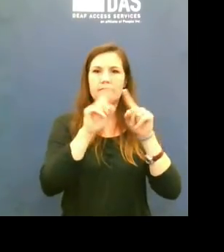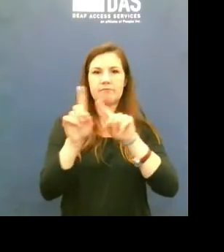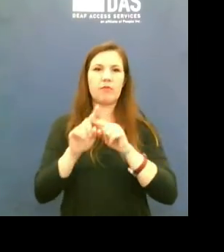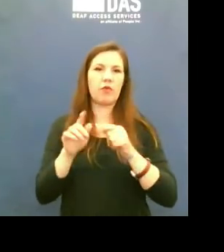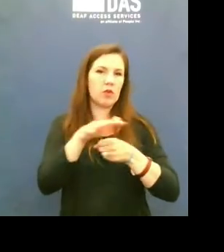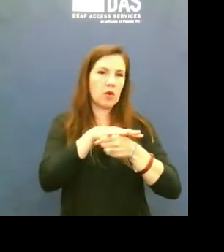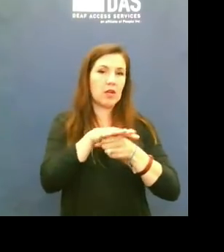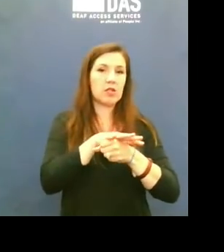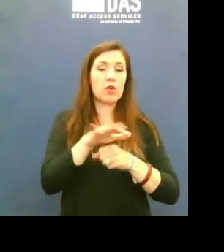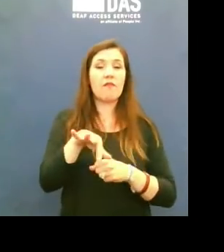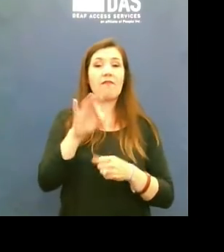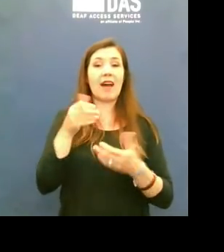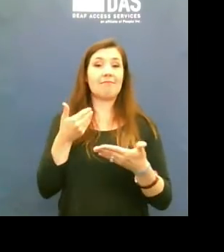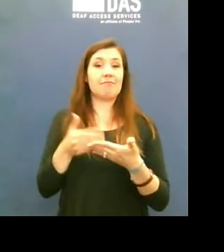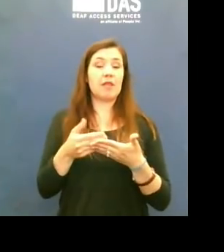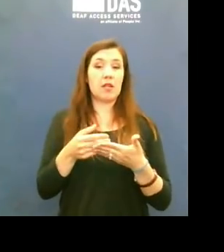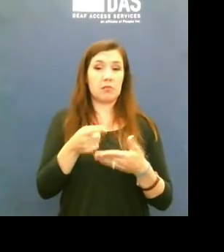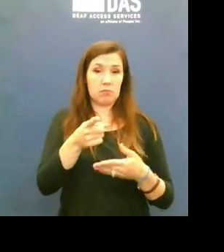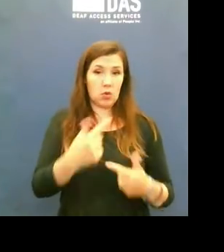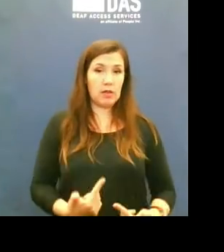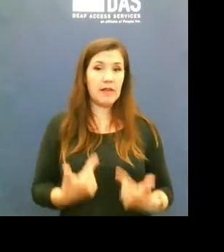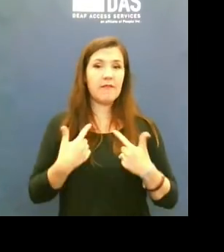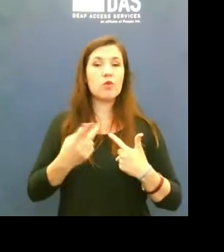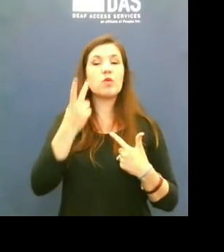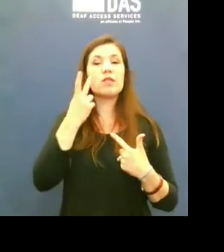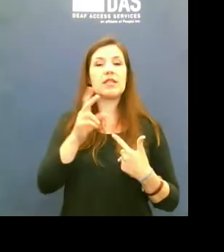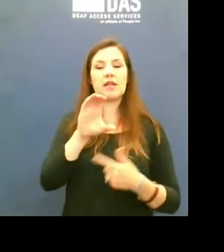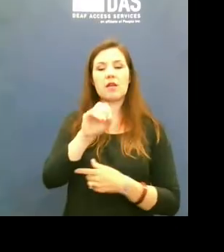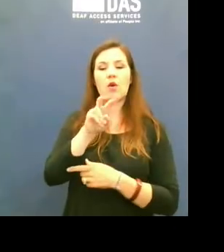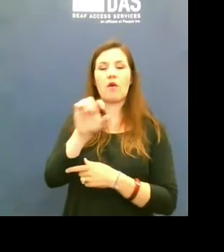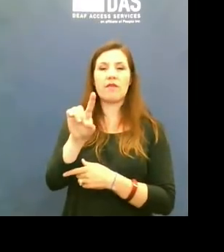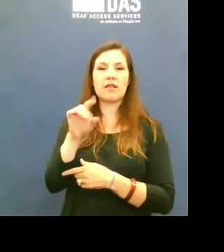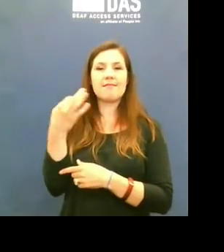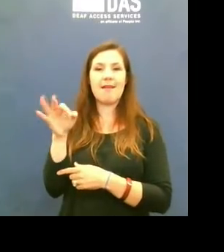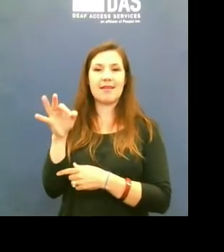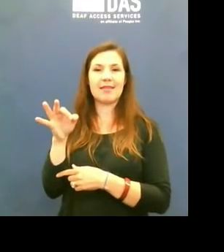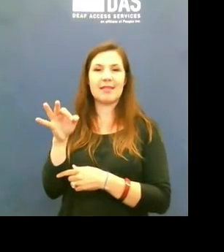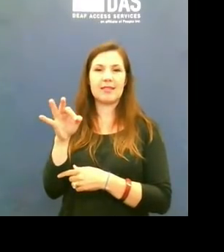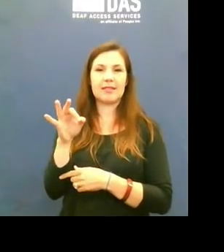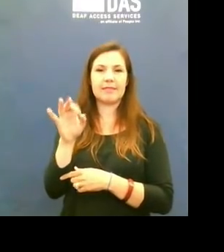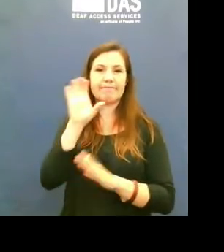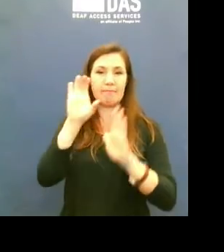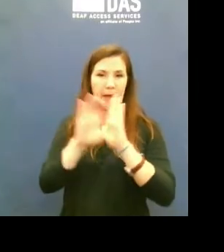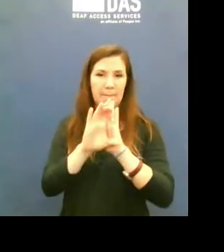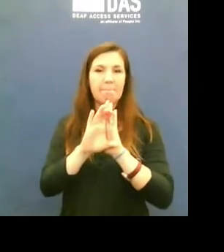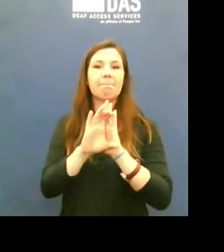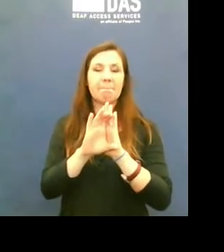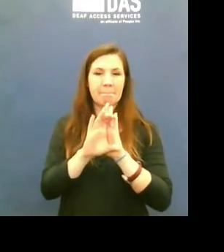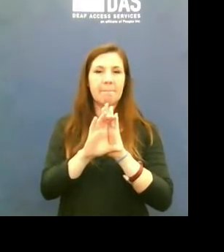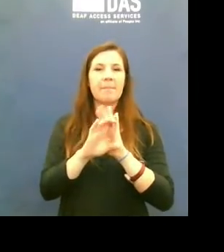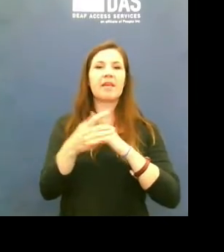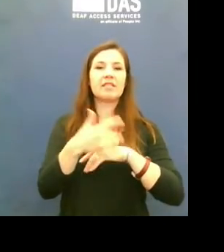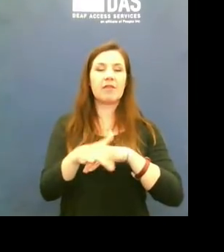one closest to you by going to our COVID-19 site map, which is available